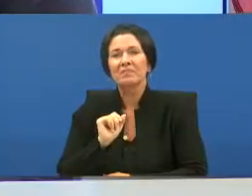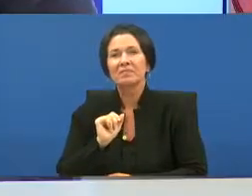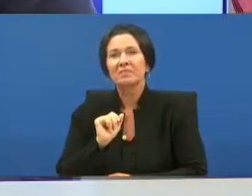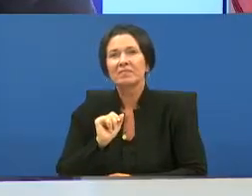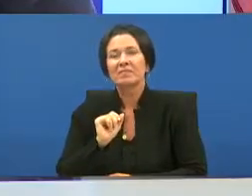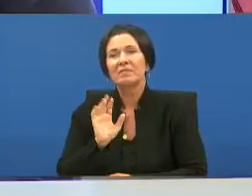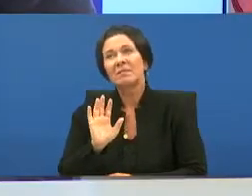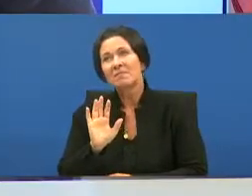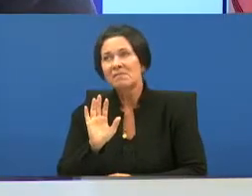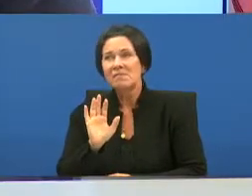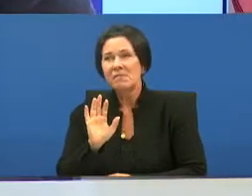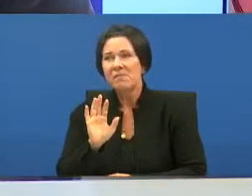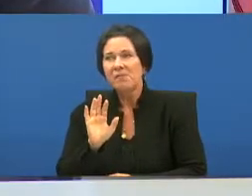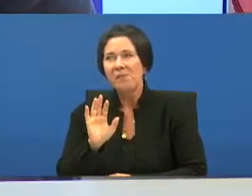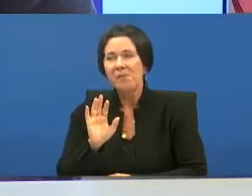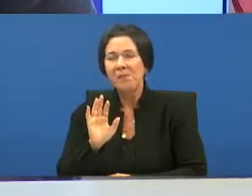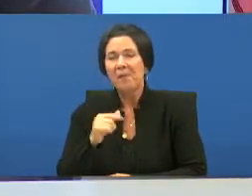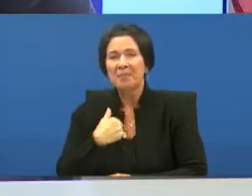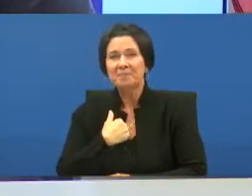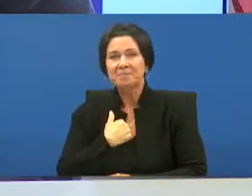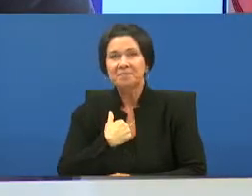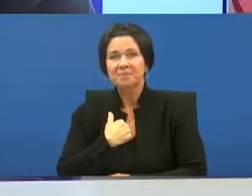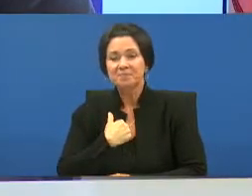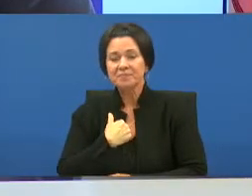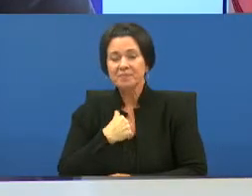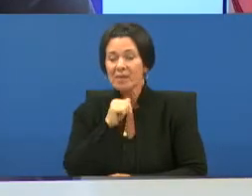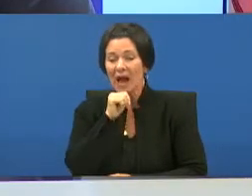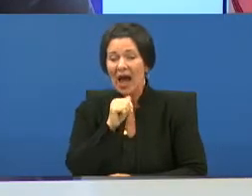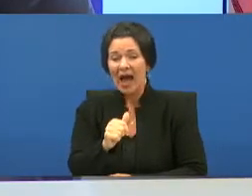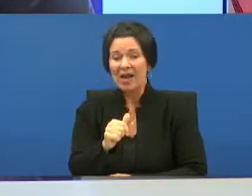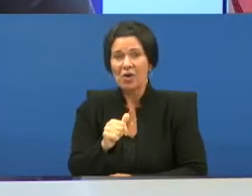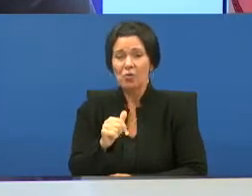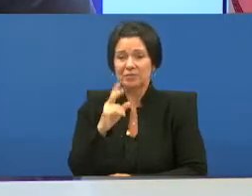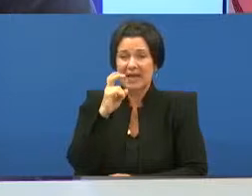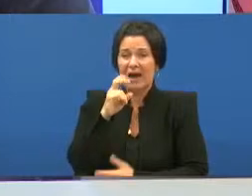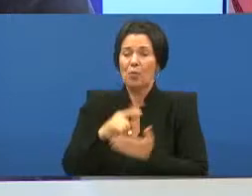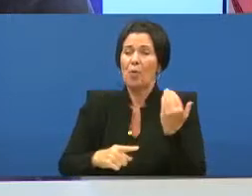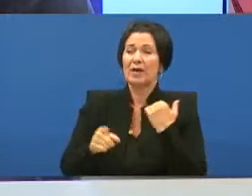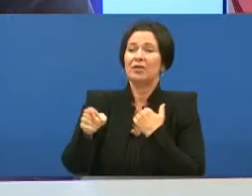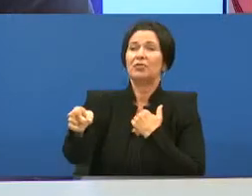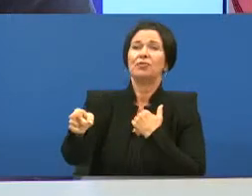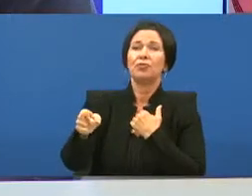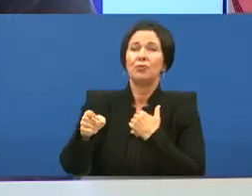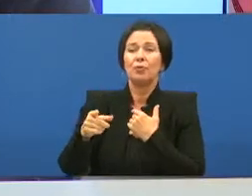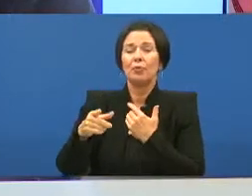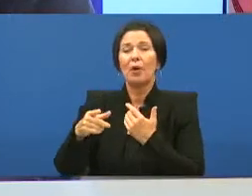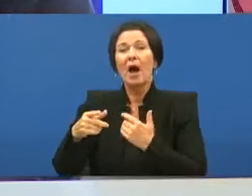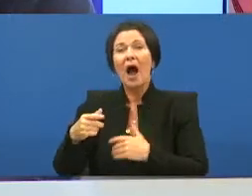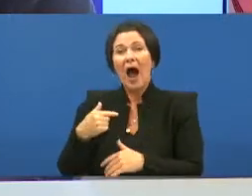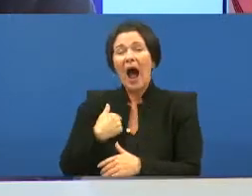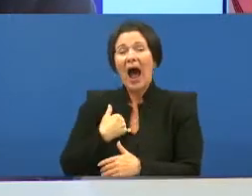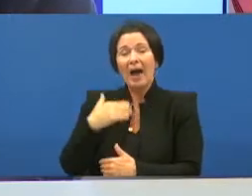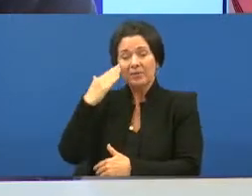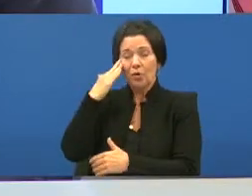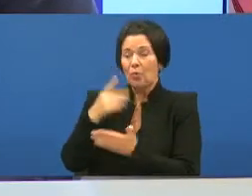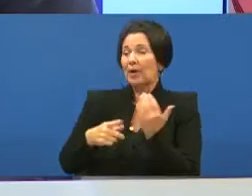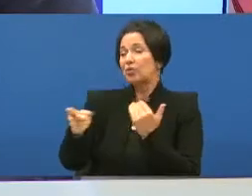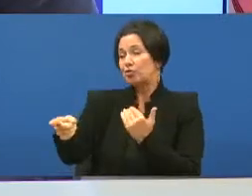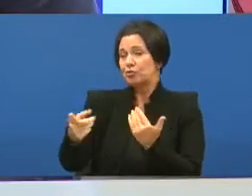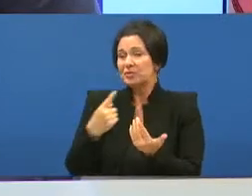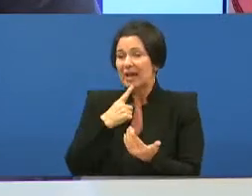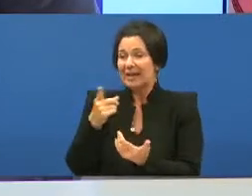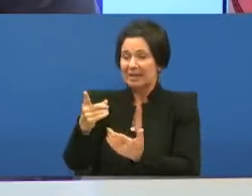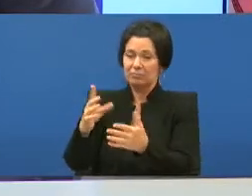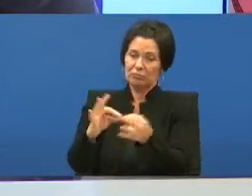not to say for the applicant or the engineer, I don't doubt in any way that what you're proposing, the 2.6, is accurate. But what I